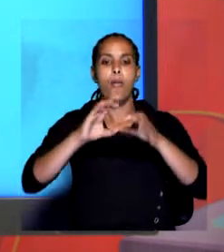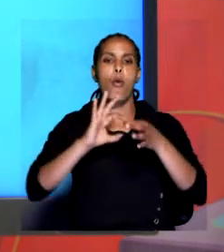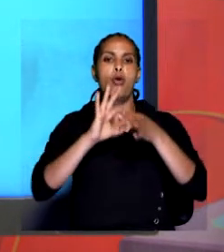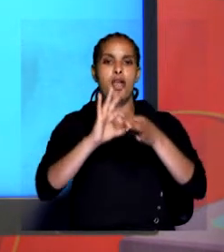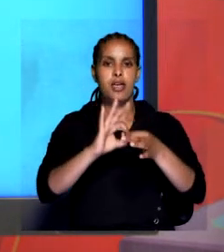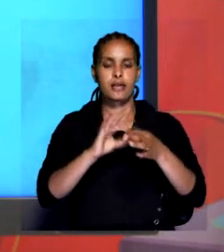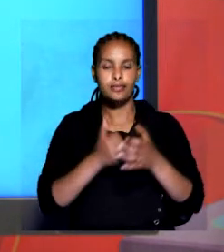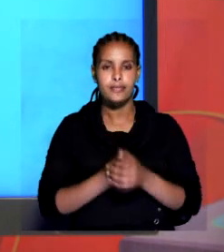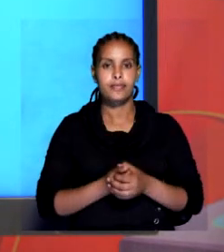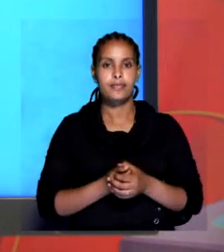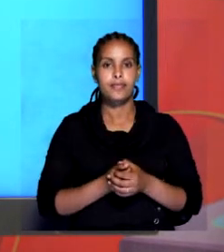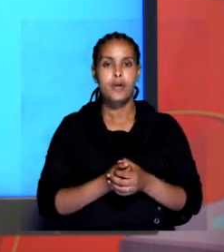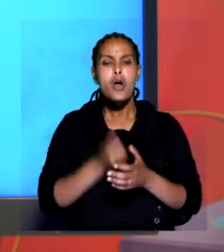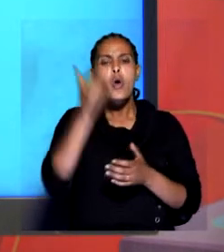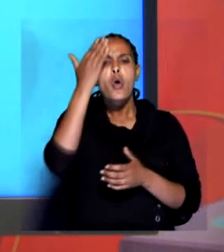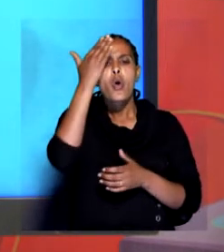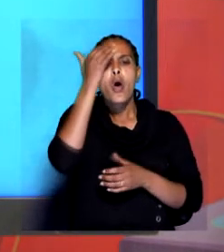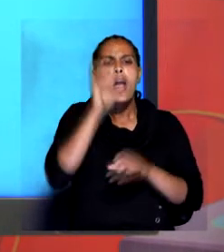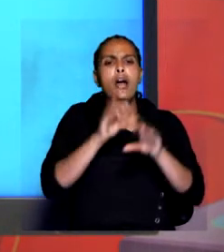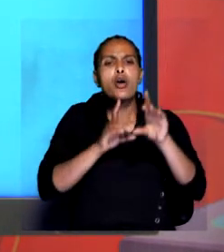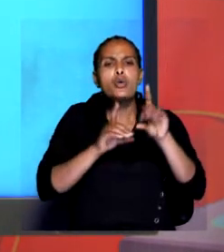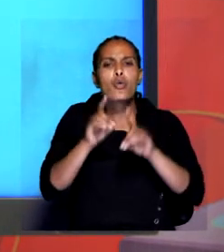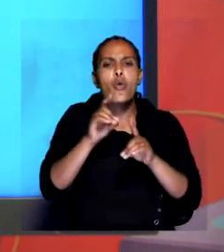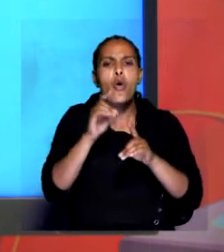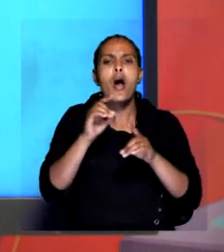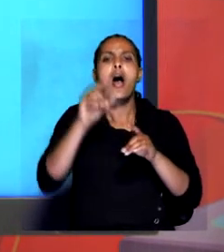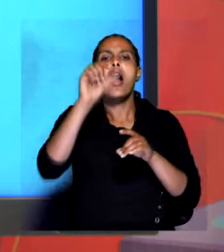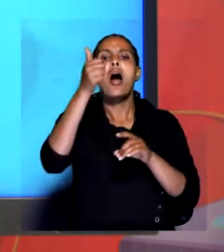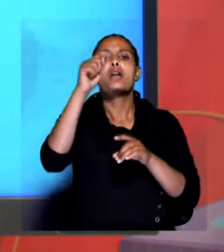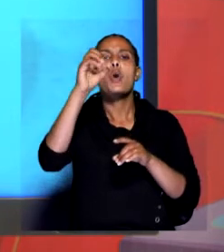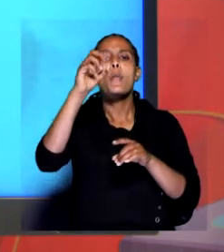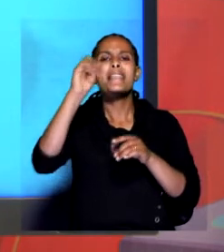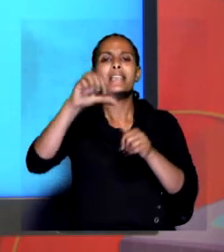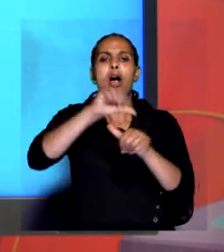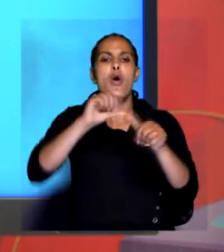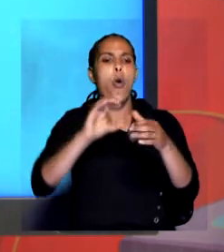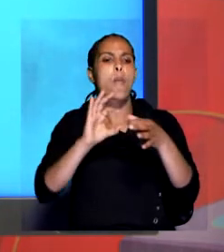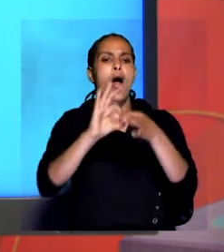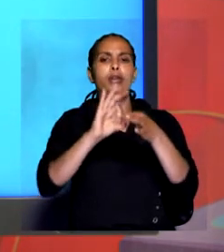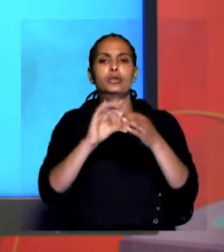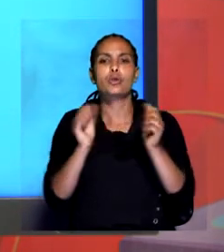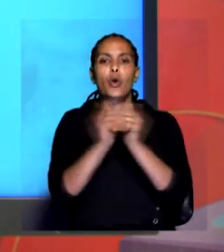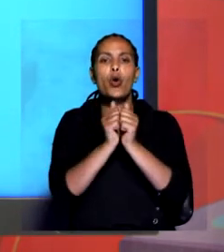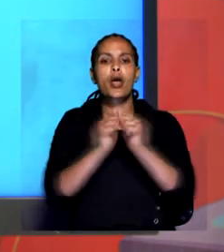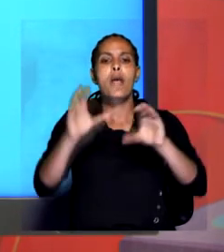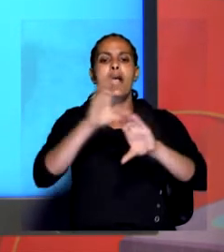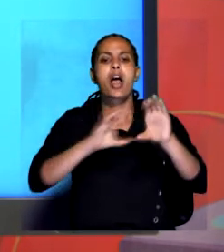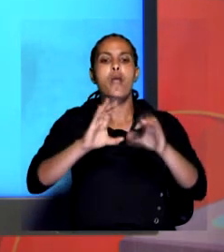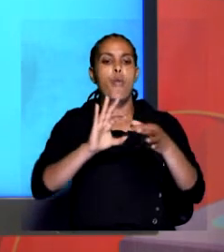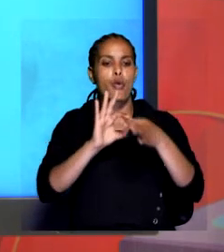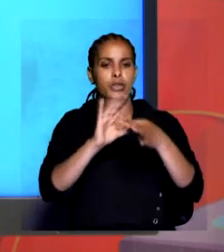bonding. Why do atoms combine to form chemical bonds?